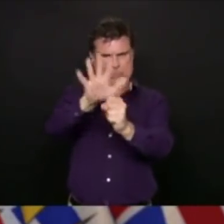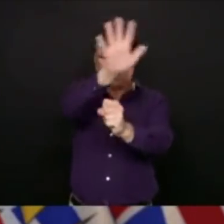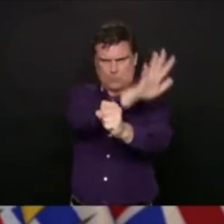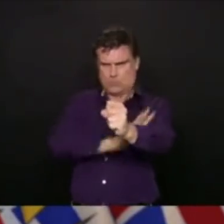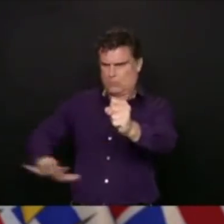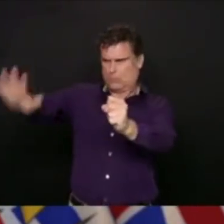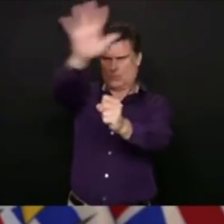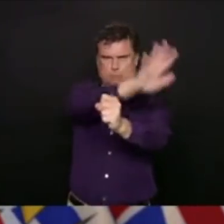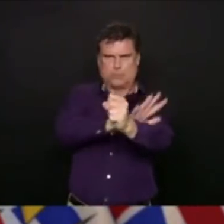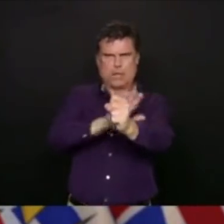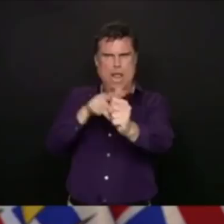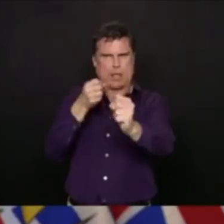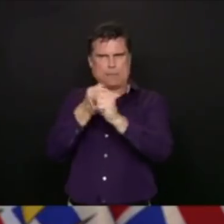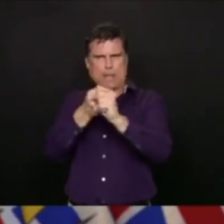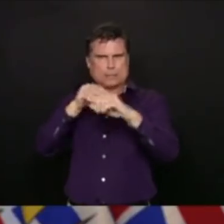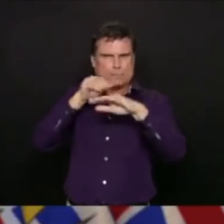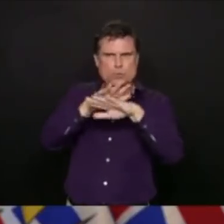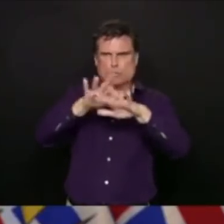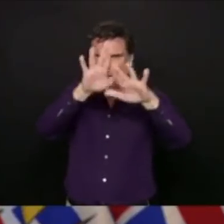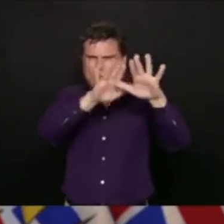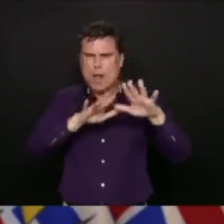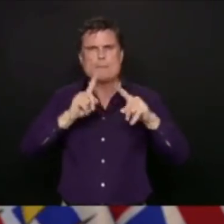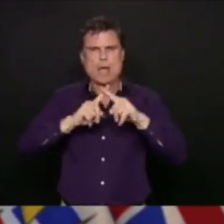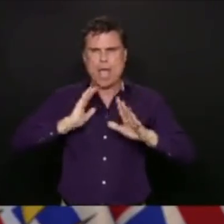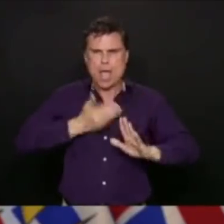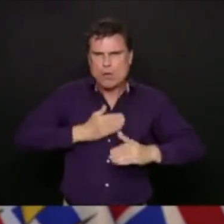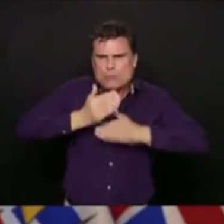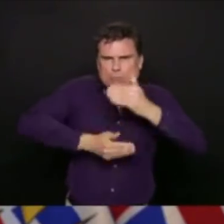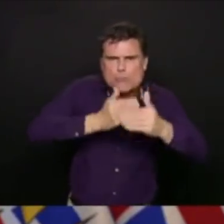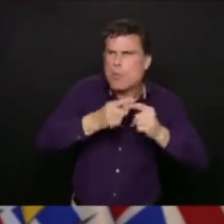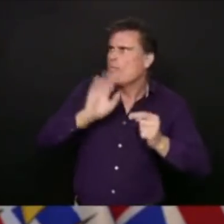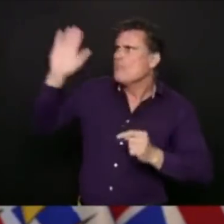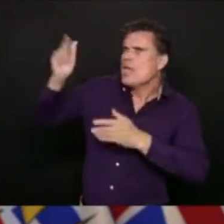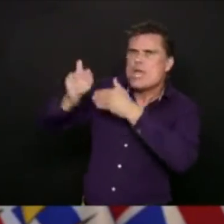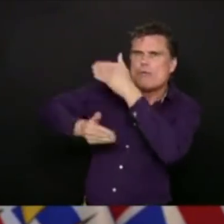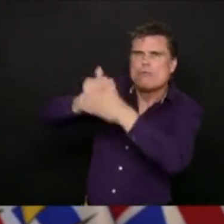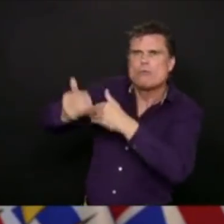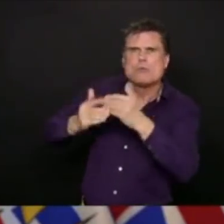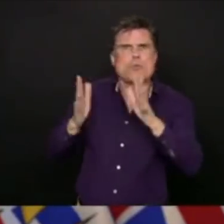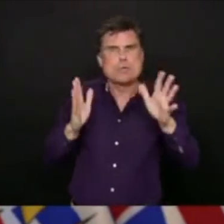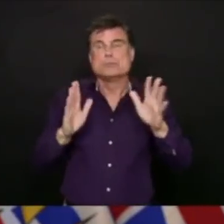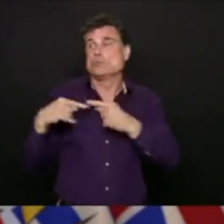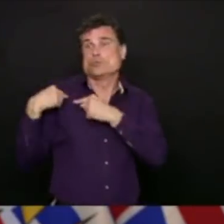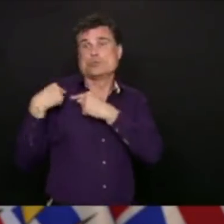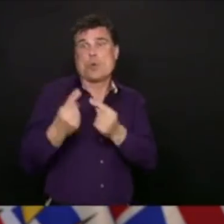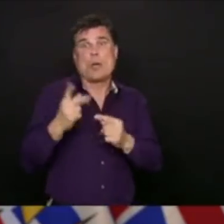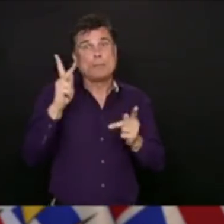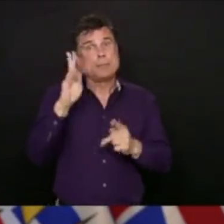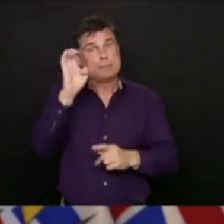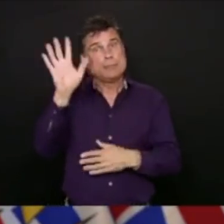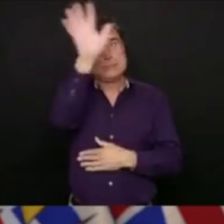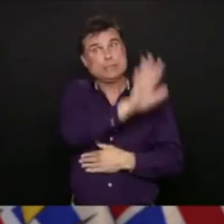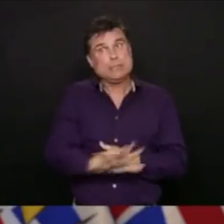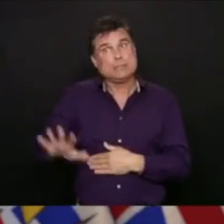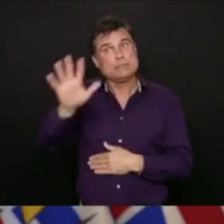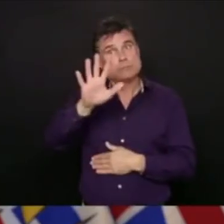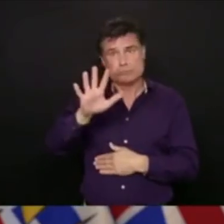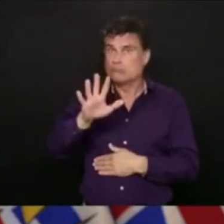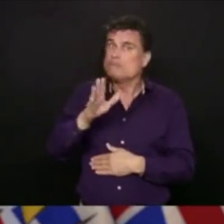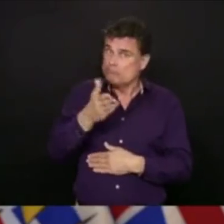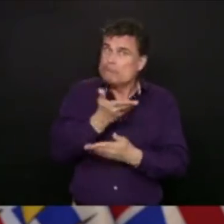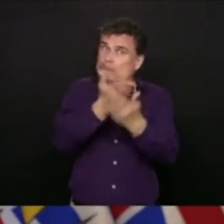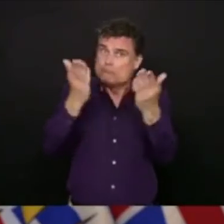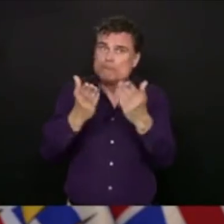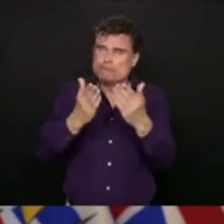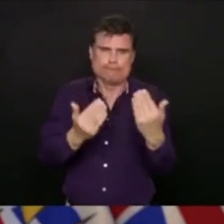have been doing their part. And that has protected us. It's protected our healthcare system, and it's protected us in terms of